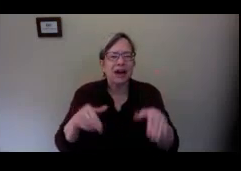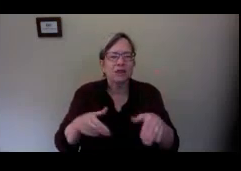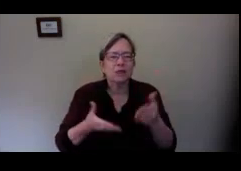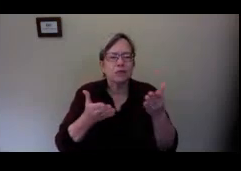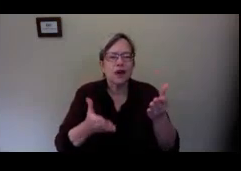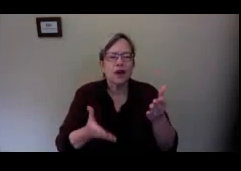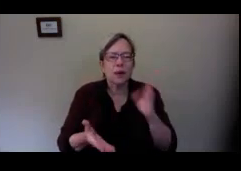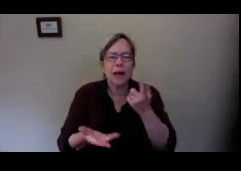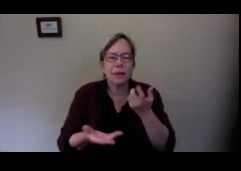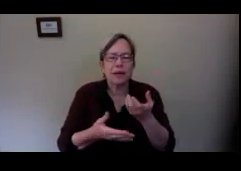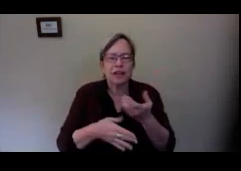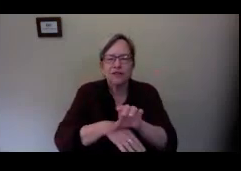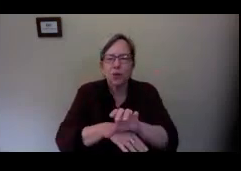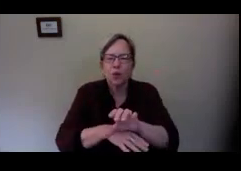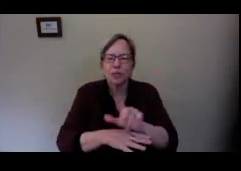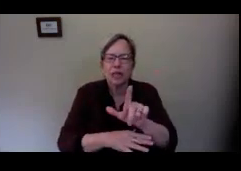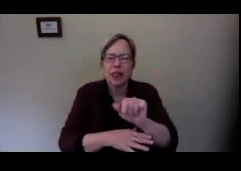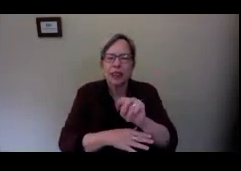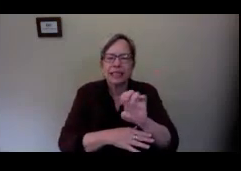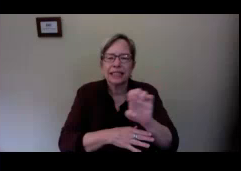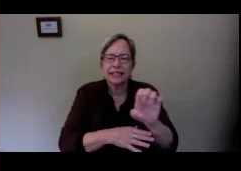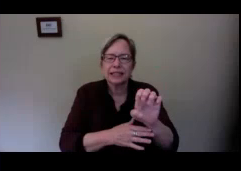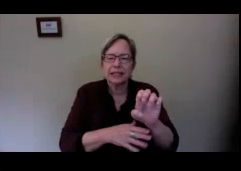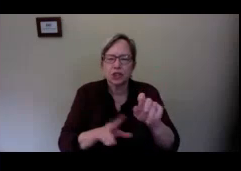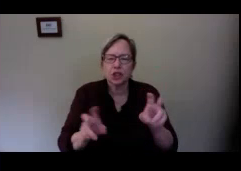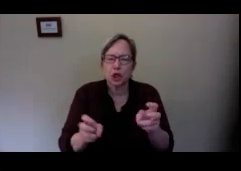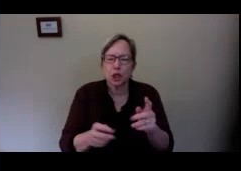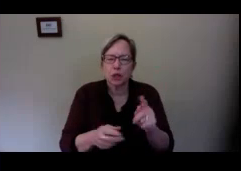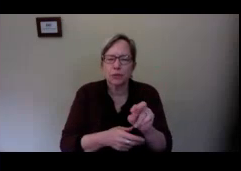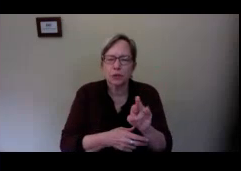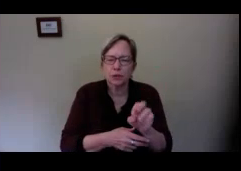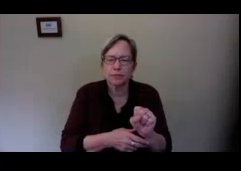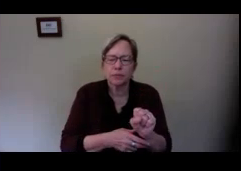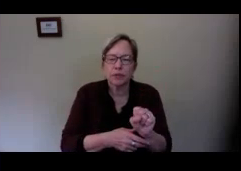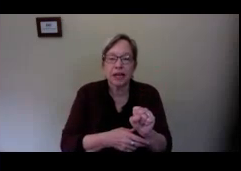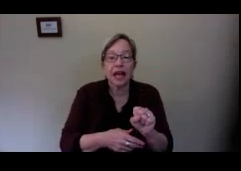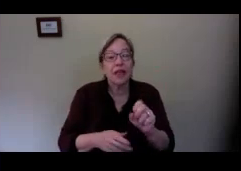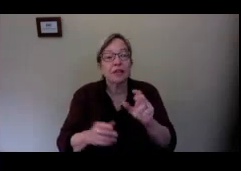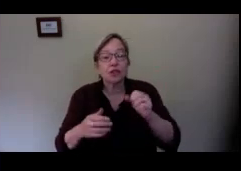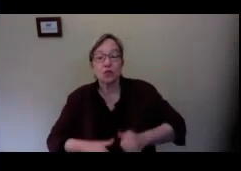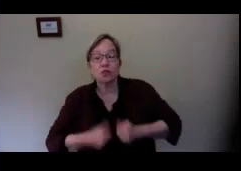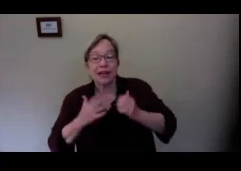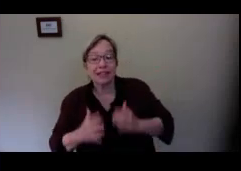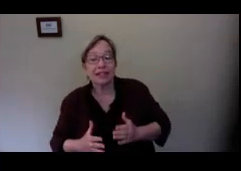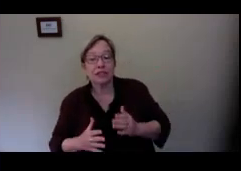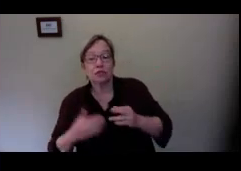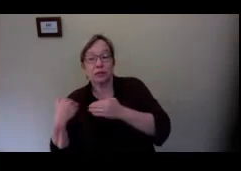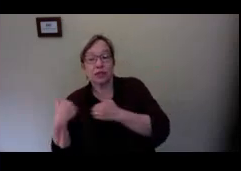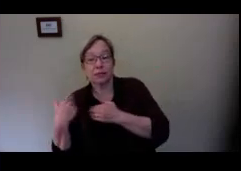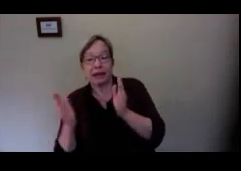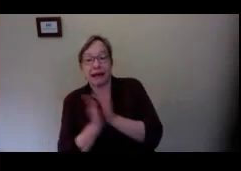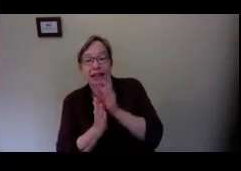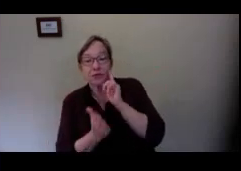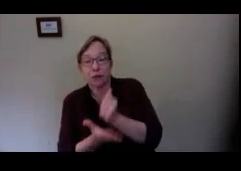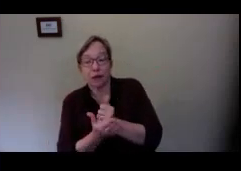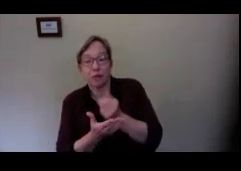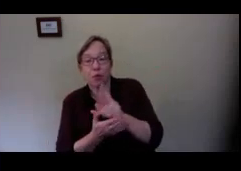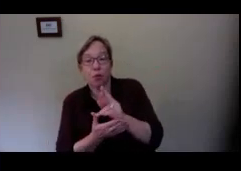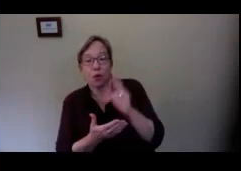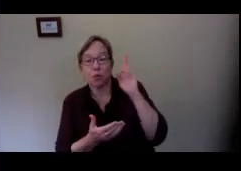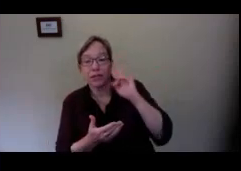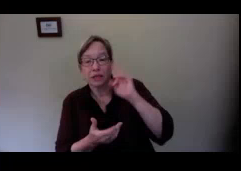may enforce lease terms if it's the resident's responsibility to ask for help or reasonable accommodations.